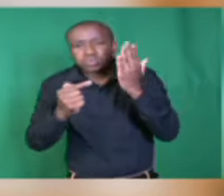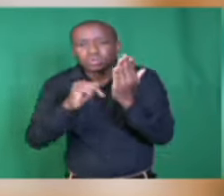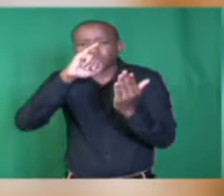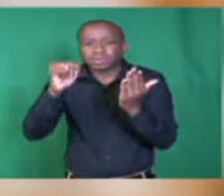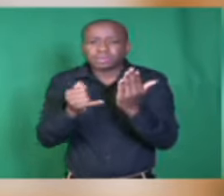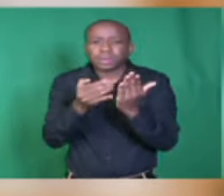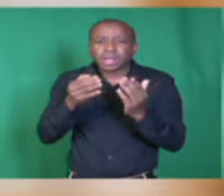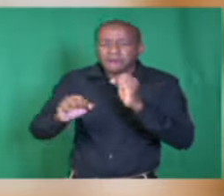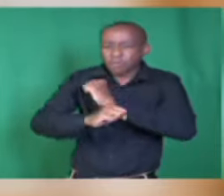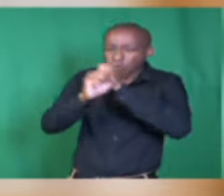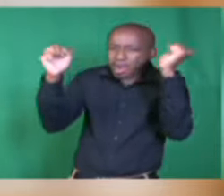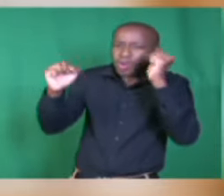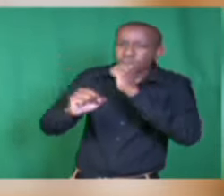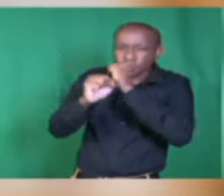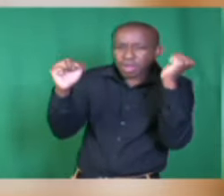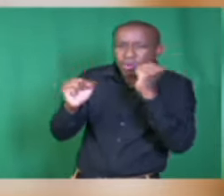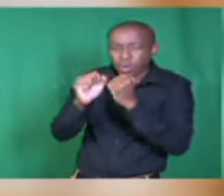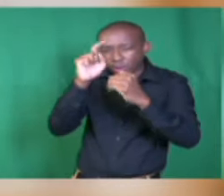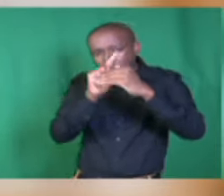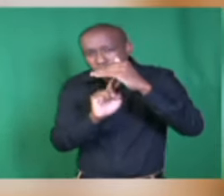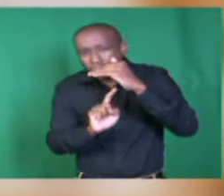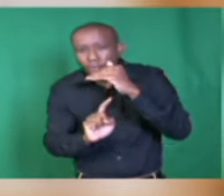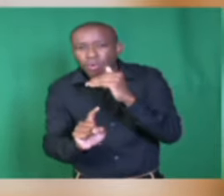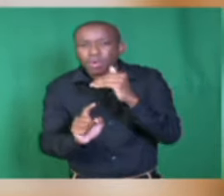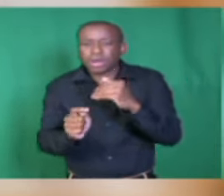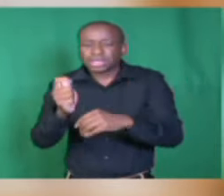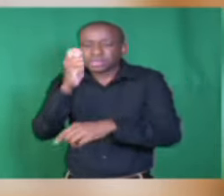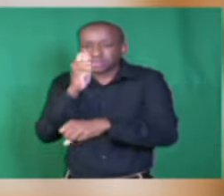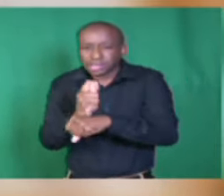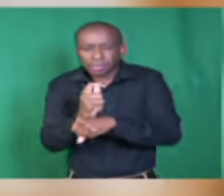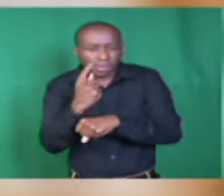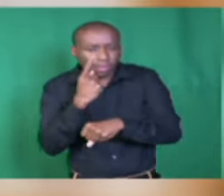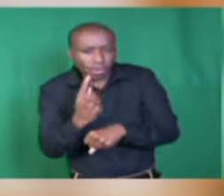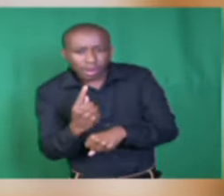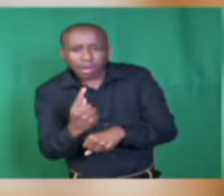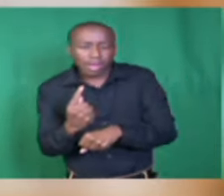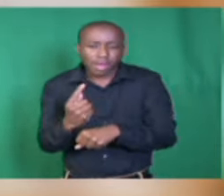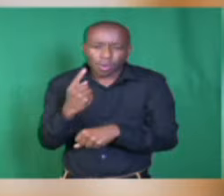triumphal, and he also cleansed the temple once he entered